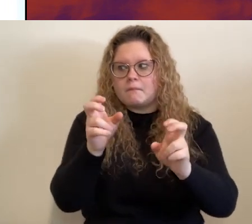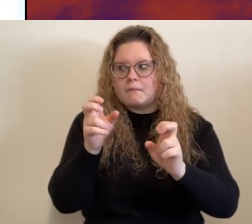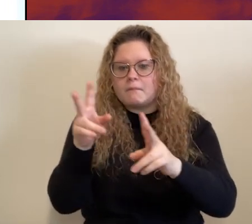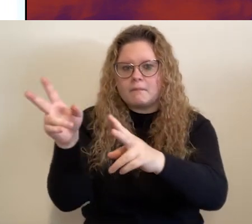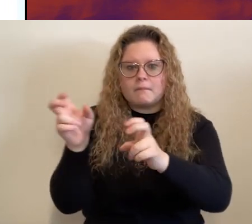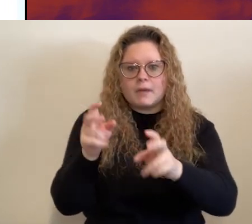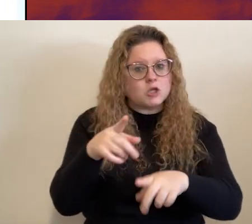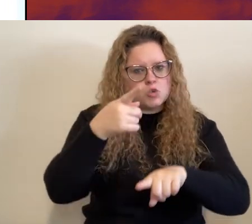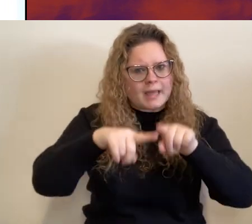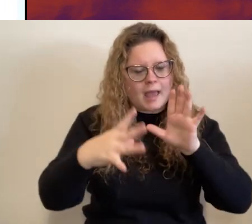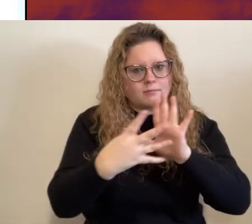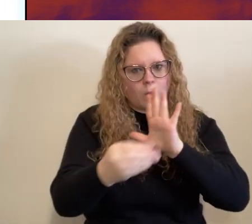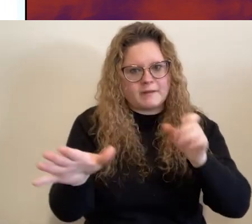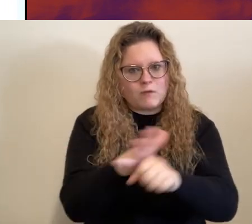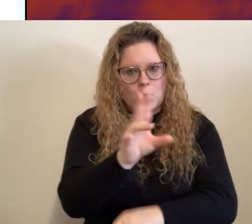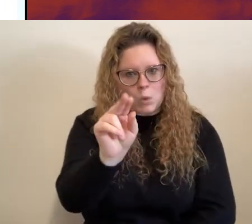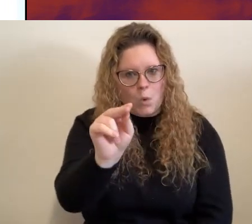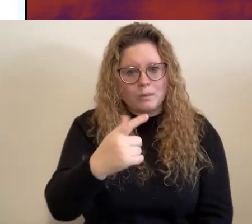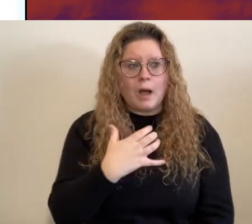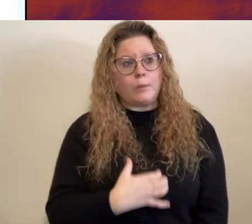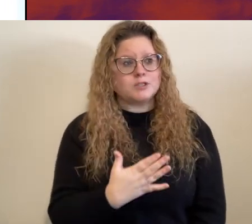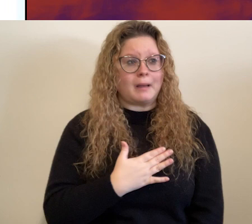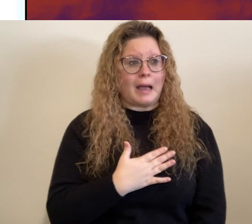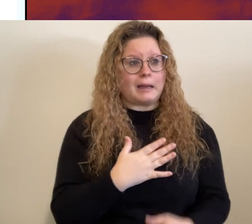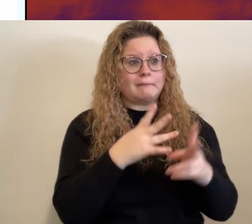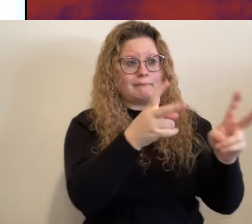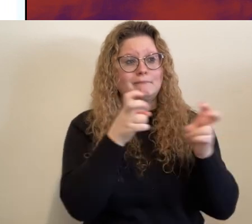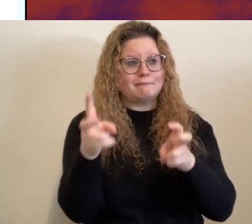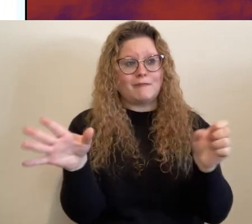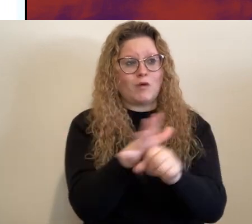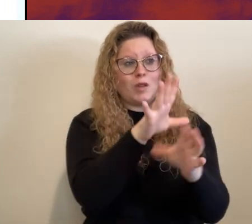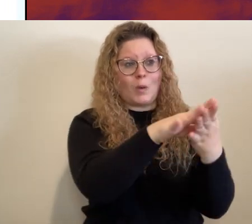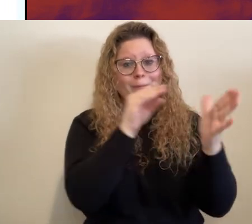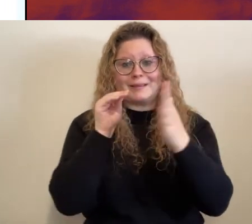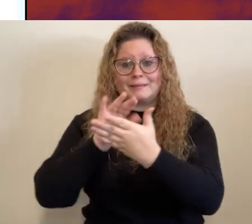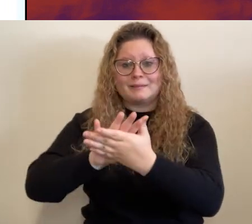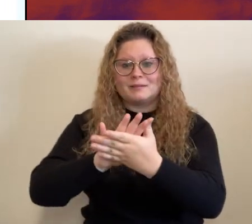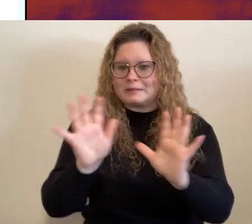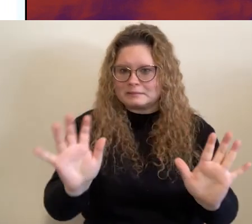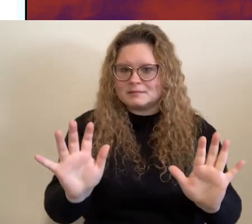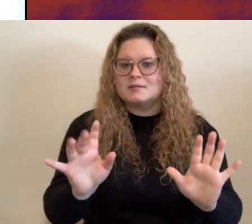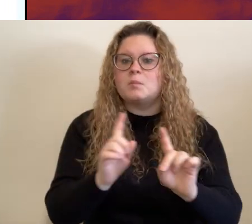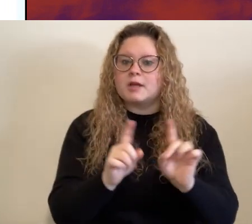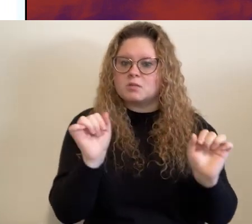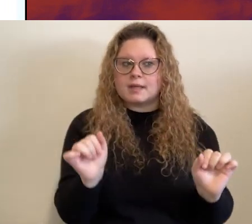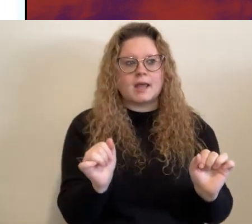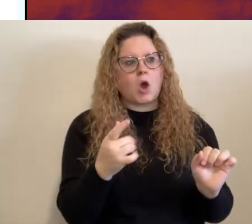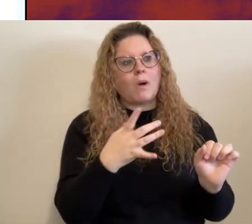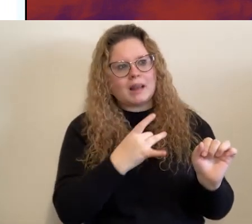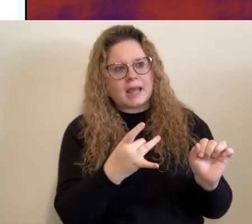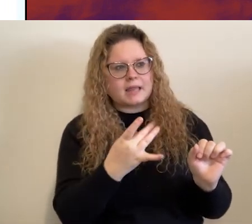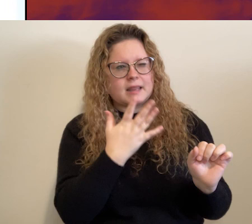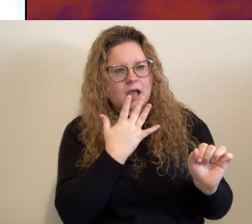was yours. You becoming in your brand, you embodying the brand, is a self-discovery process. And if